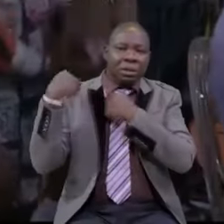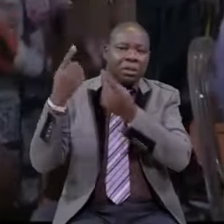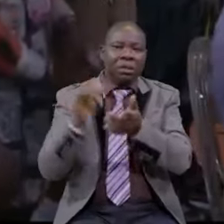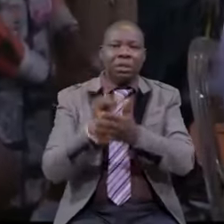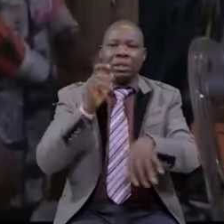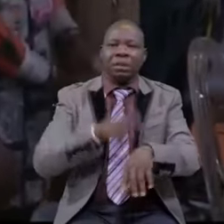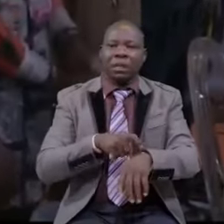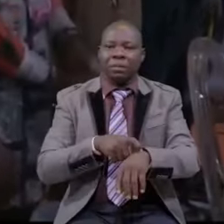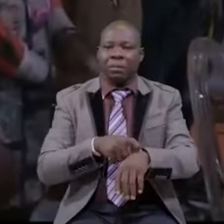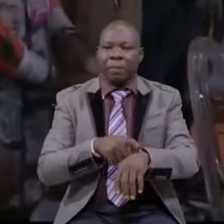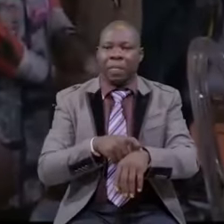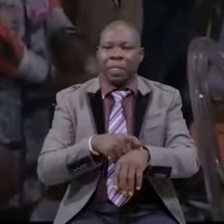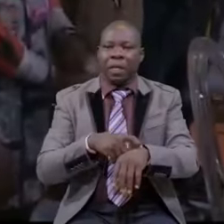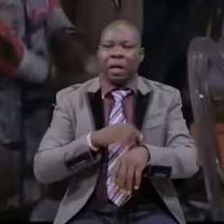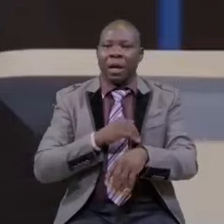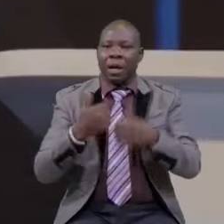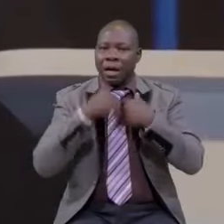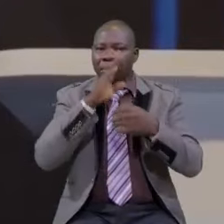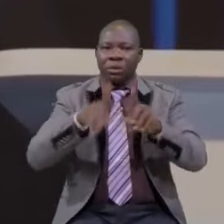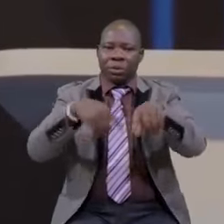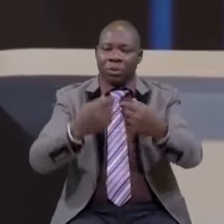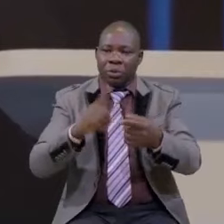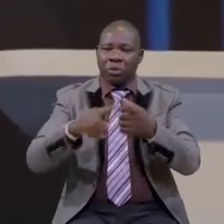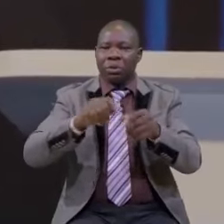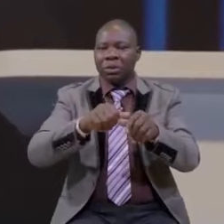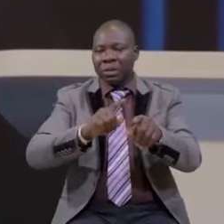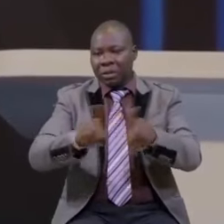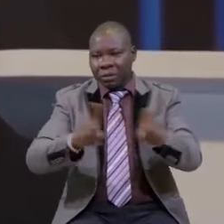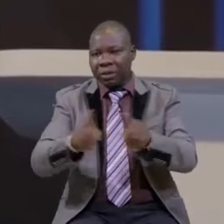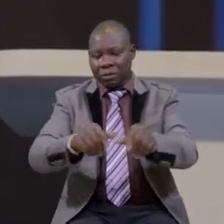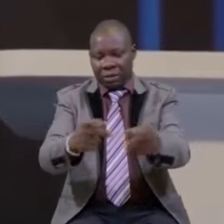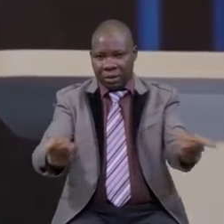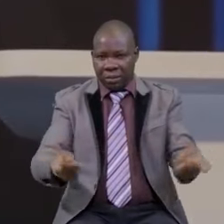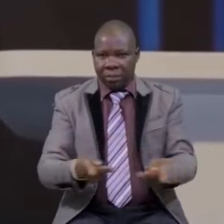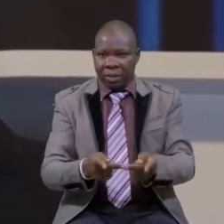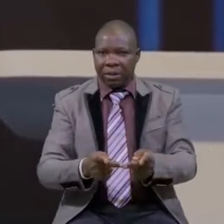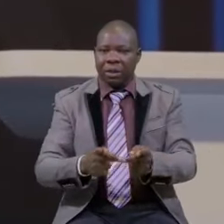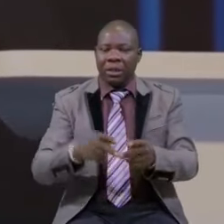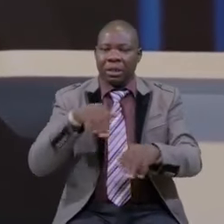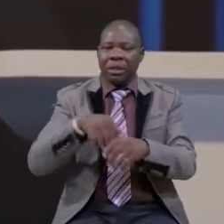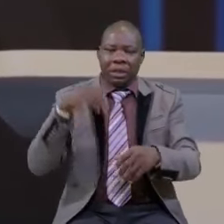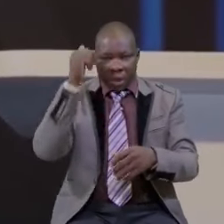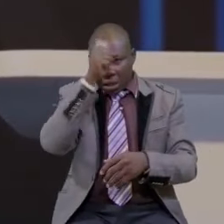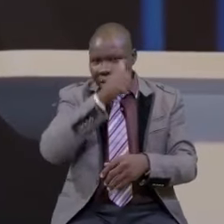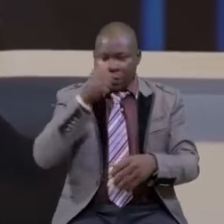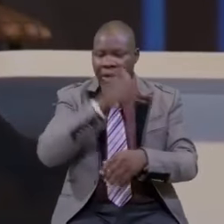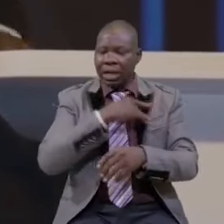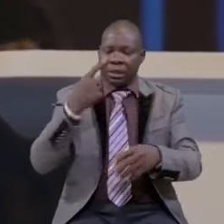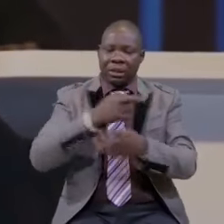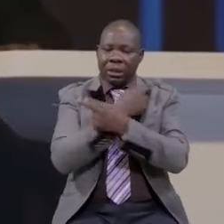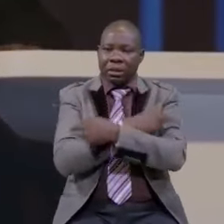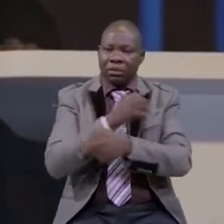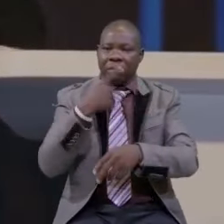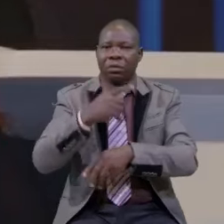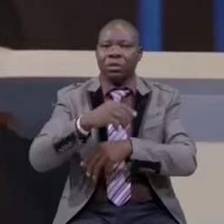time, I'm going here and there all over Nigeria, all over Africa, and the rest of the world, and